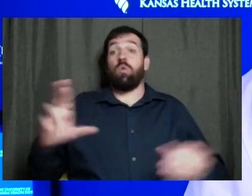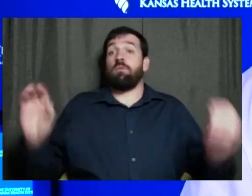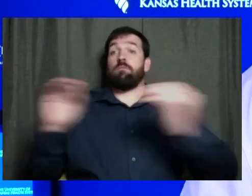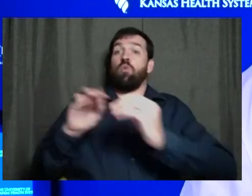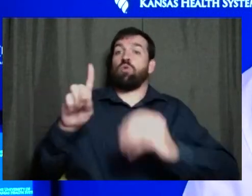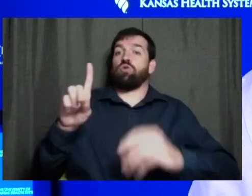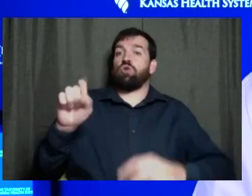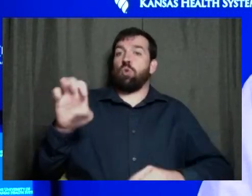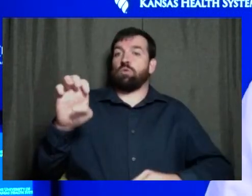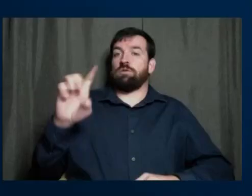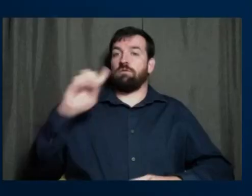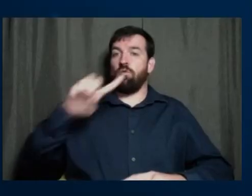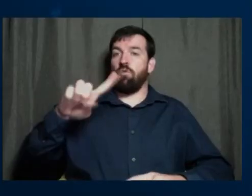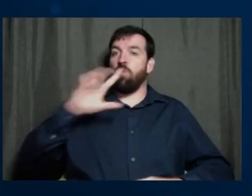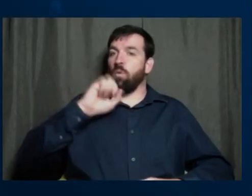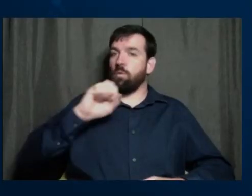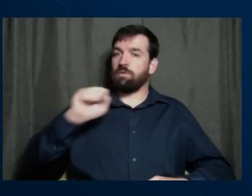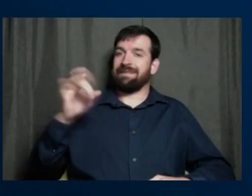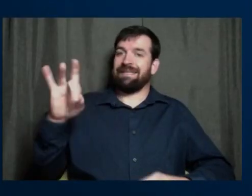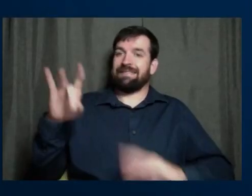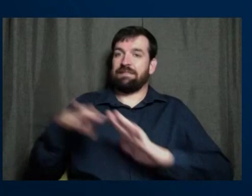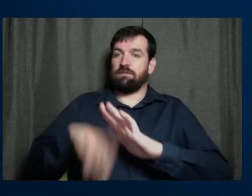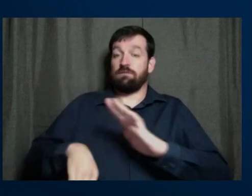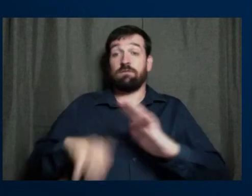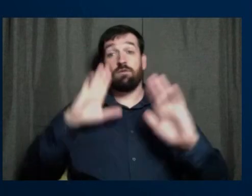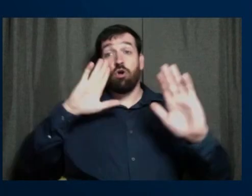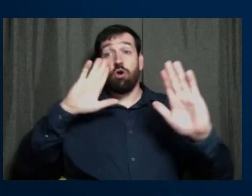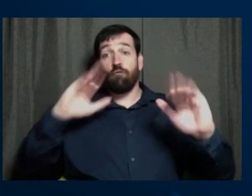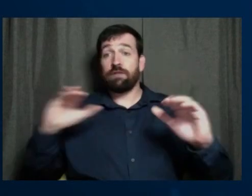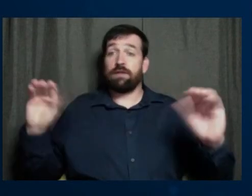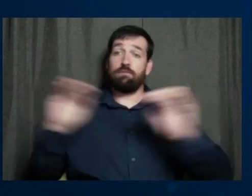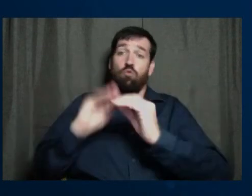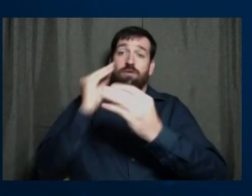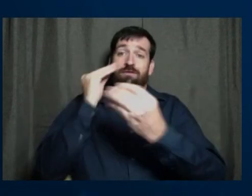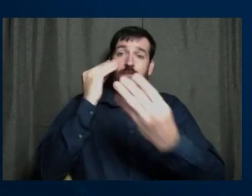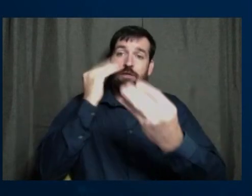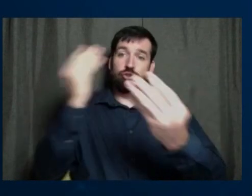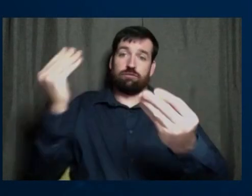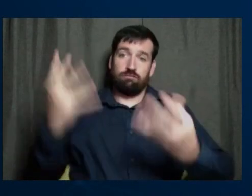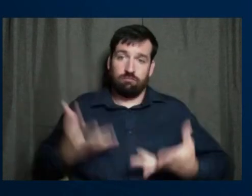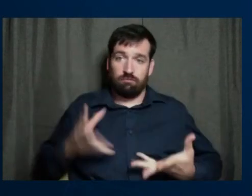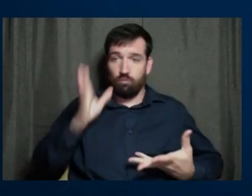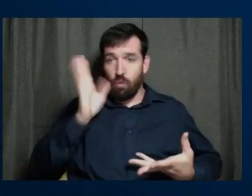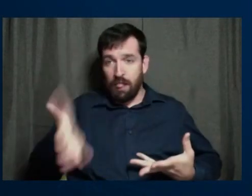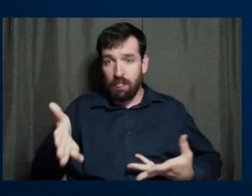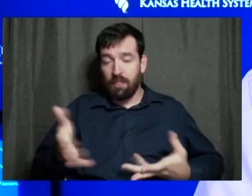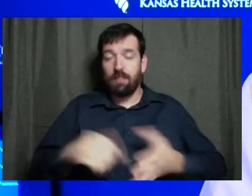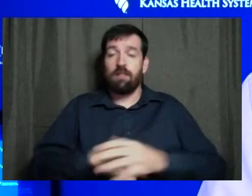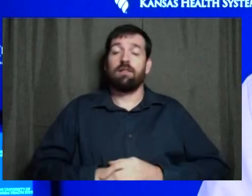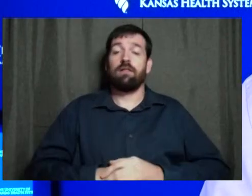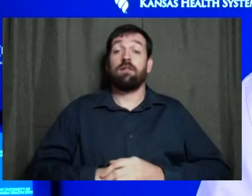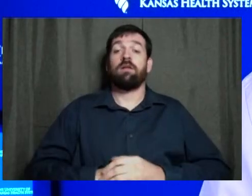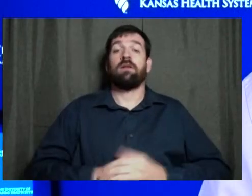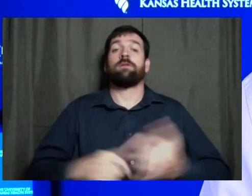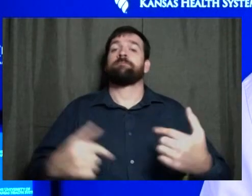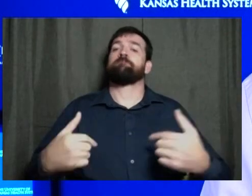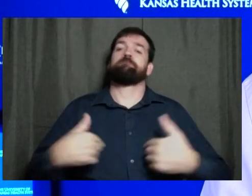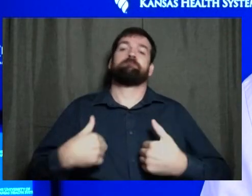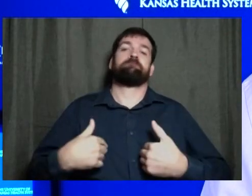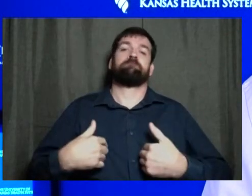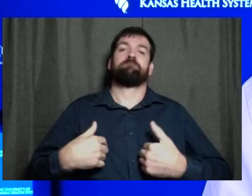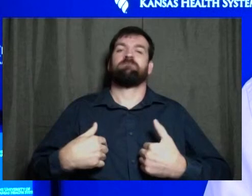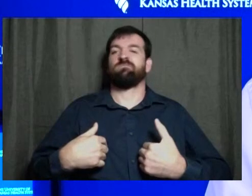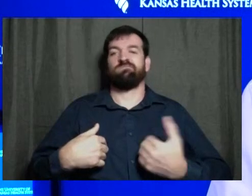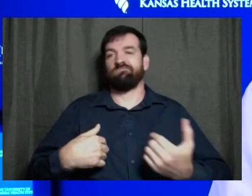under 18. So, but hopefully we will be getting some more information. And I would probably not assume any